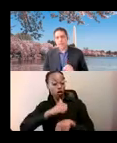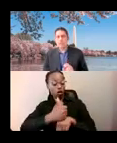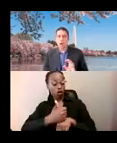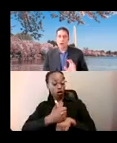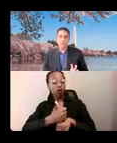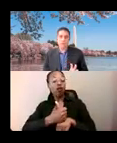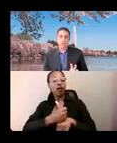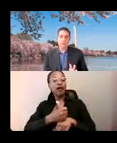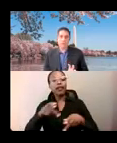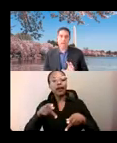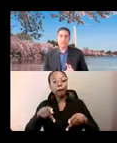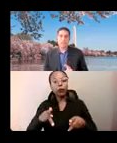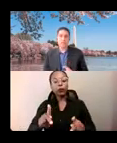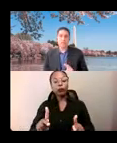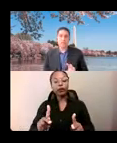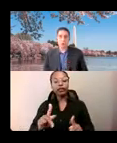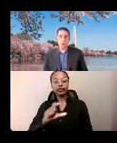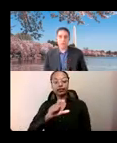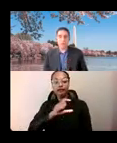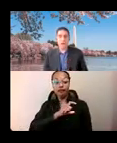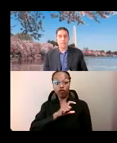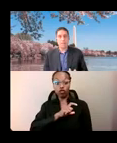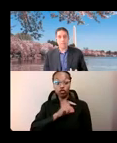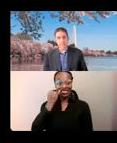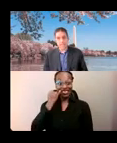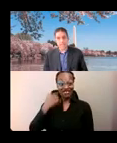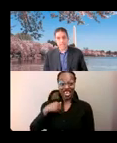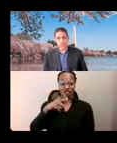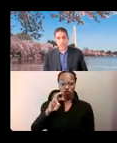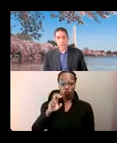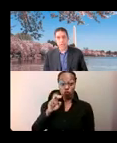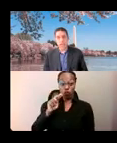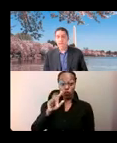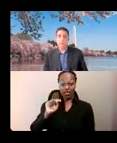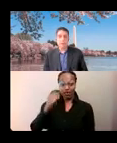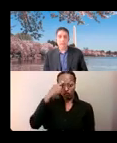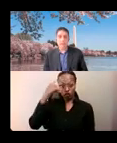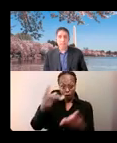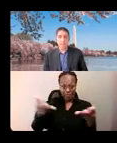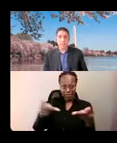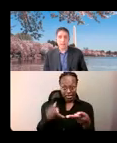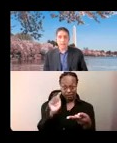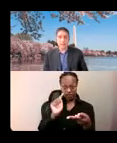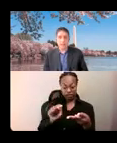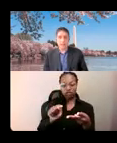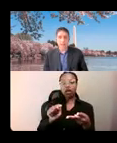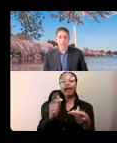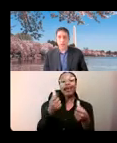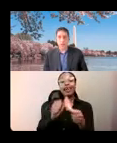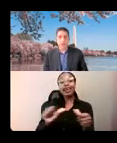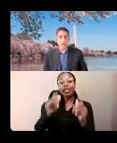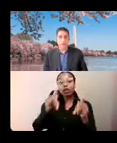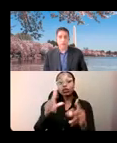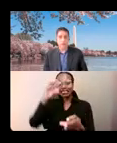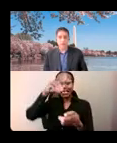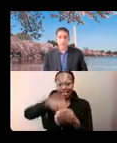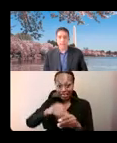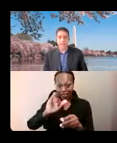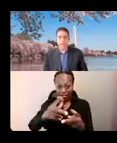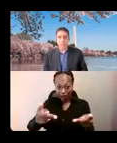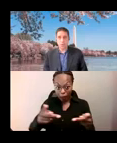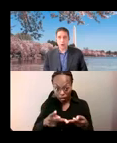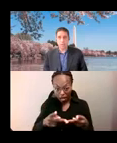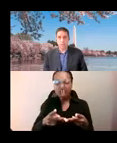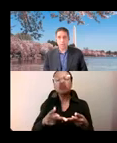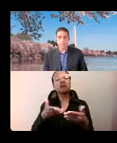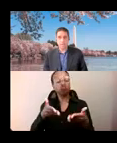that permits officers executing a warrant on a place to search anybody they happen to find inside, whether or not they're